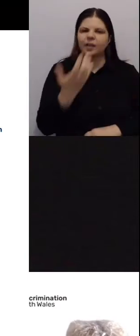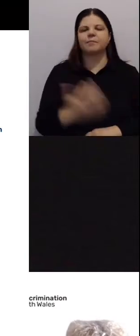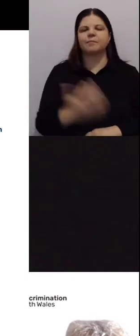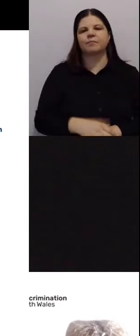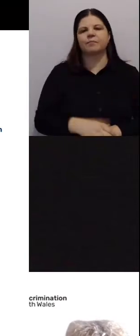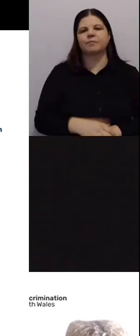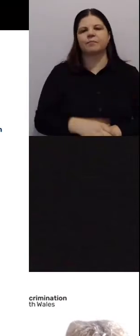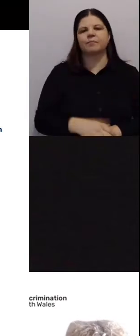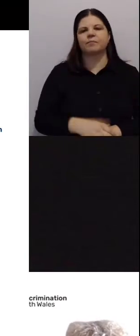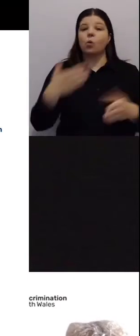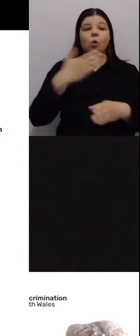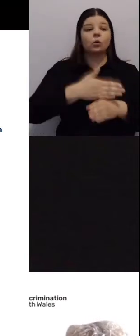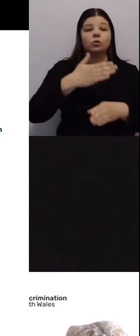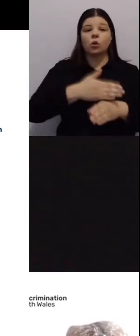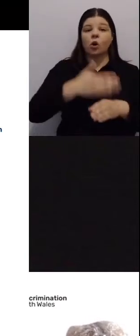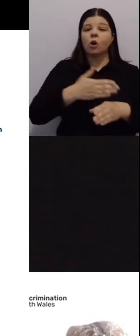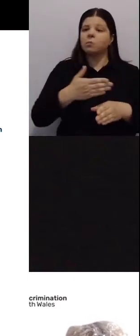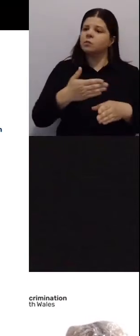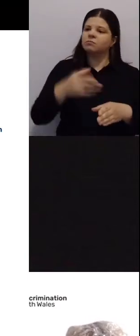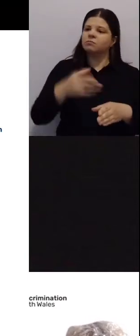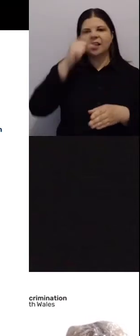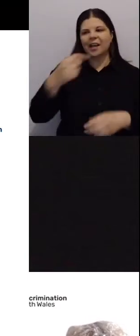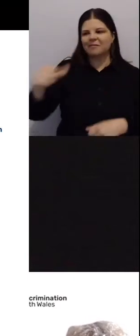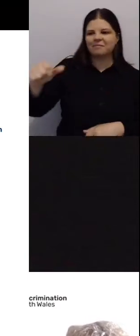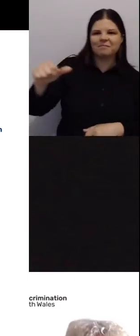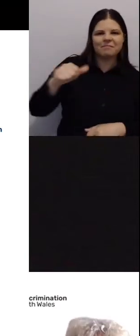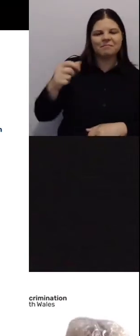reinstatement, transfer or promotion,